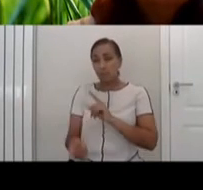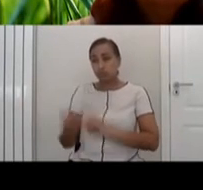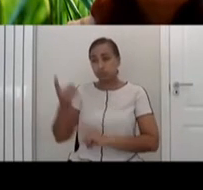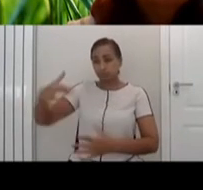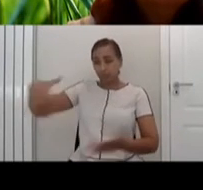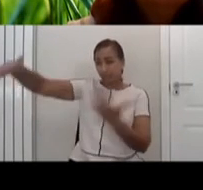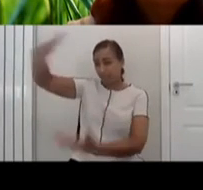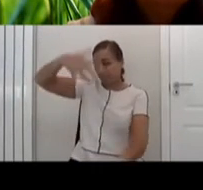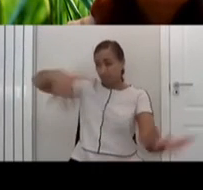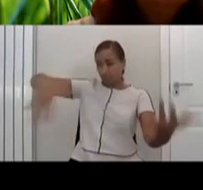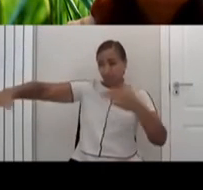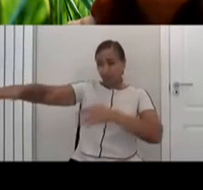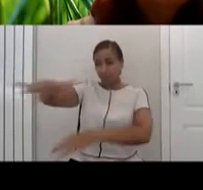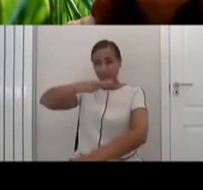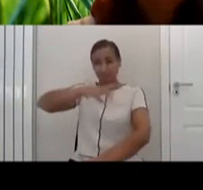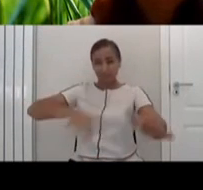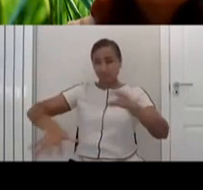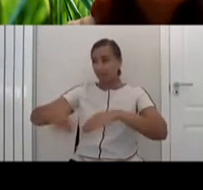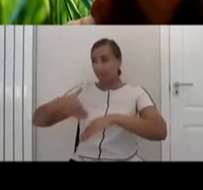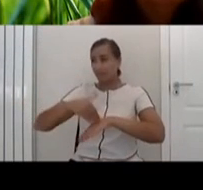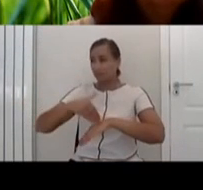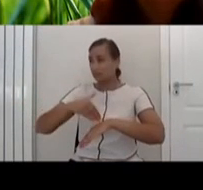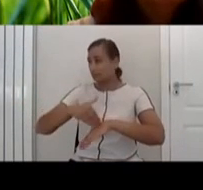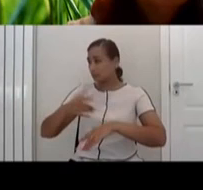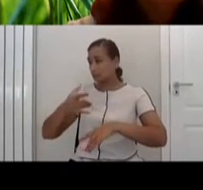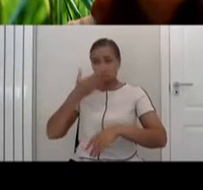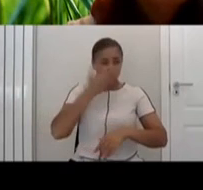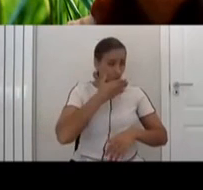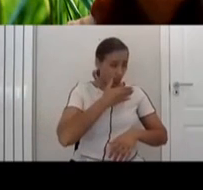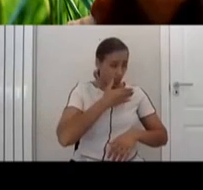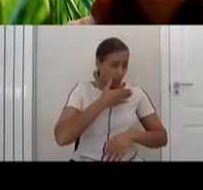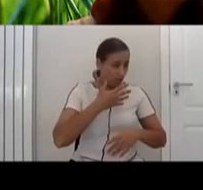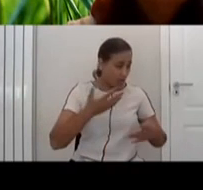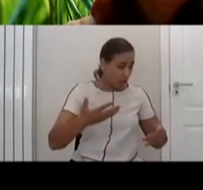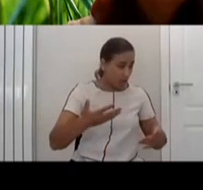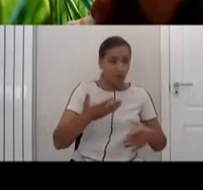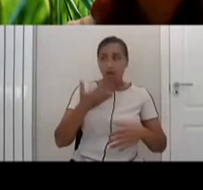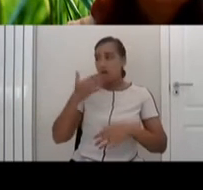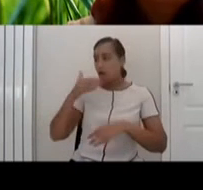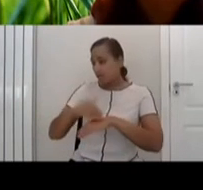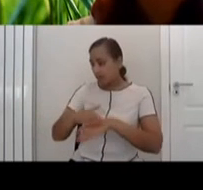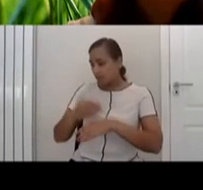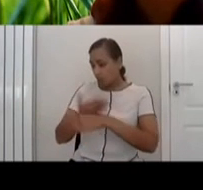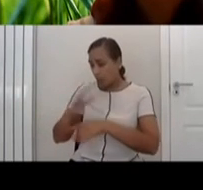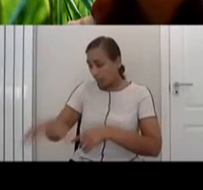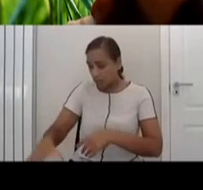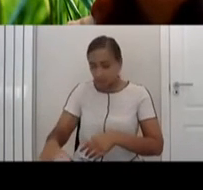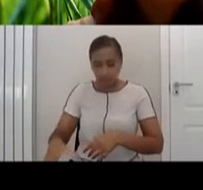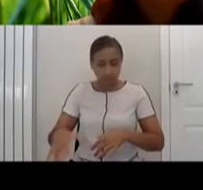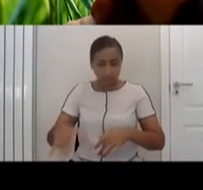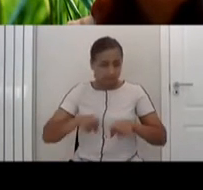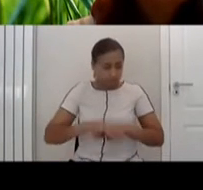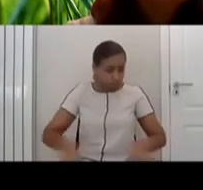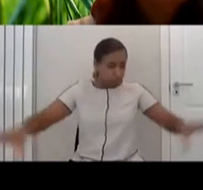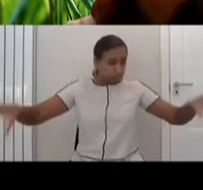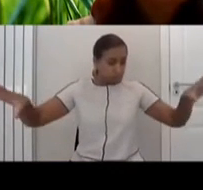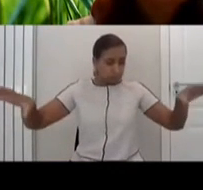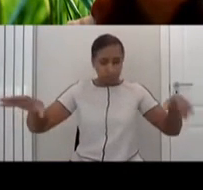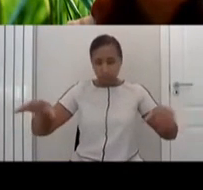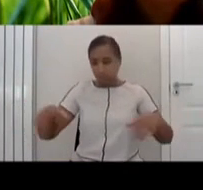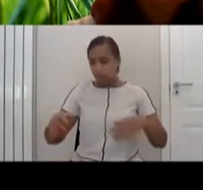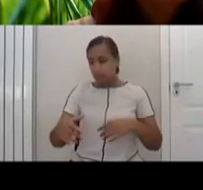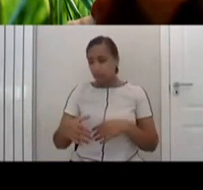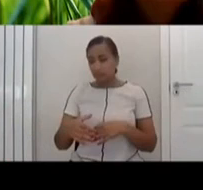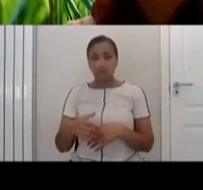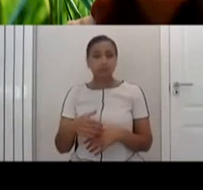know, which might affect a school and maybe workplaces and other sort of settings